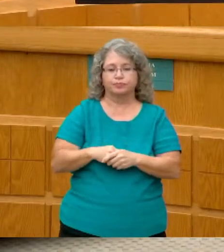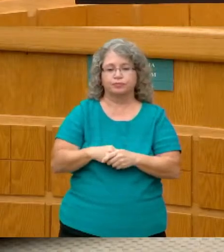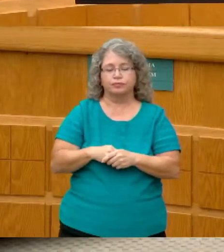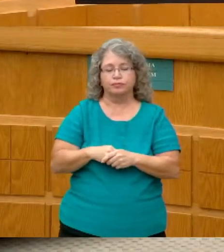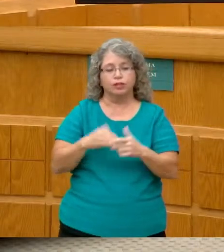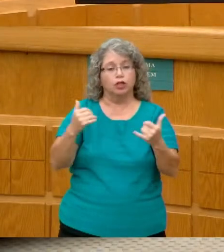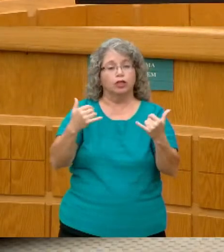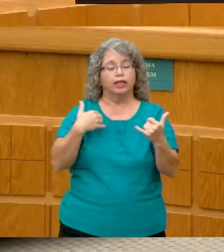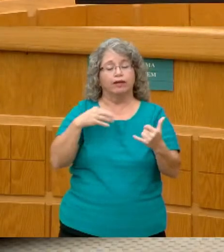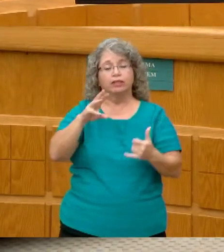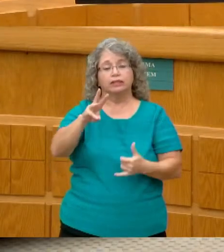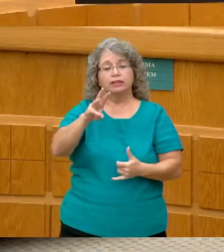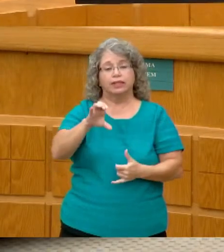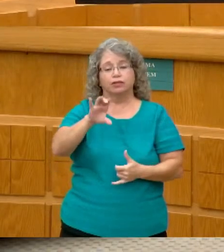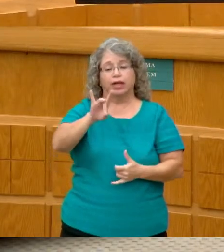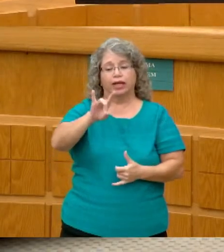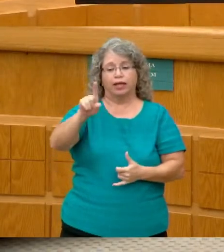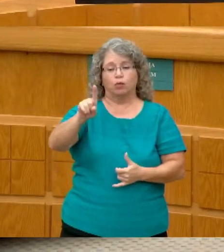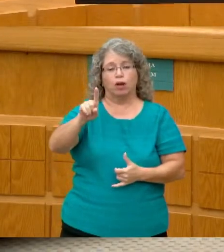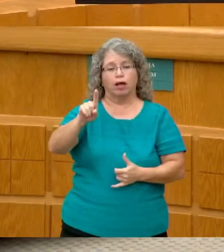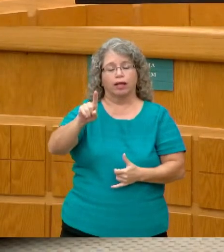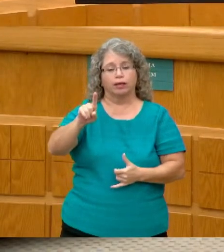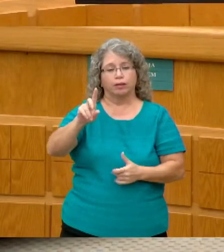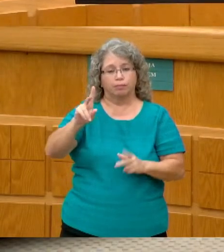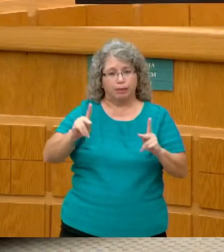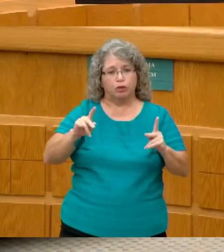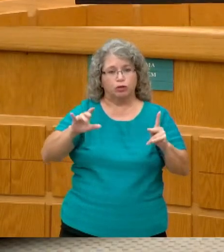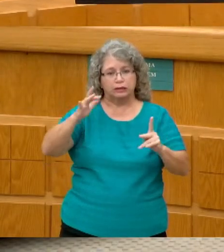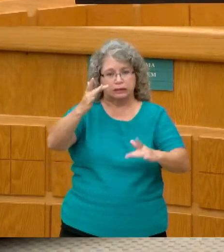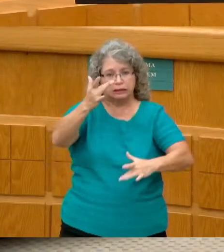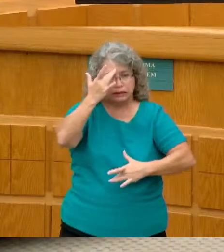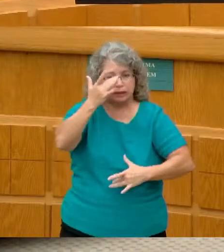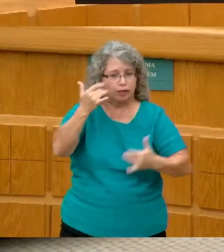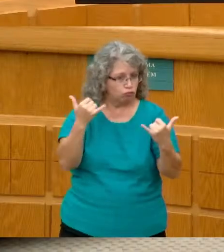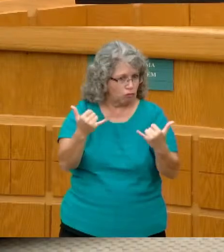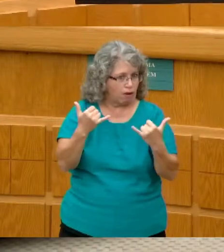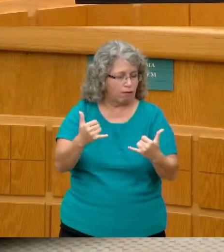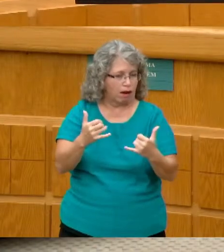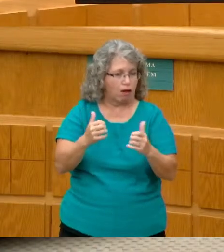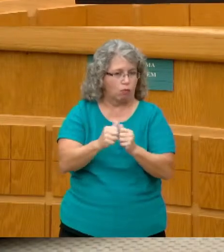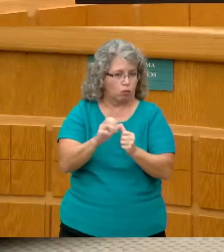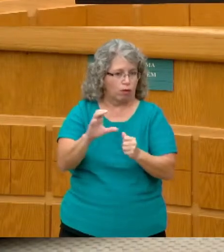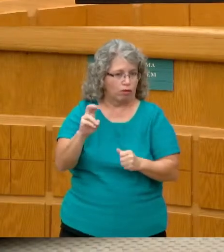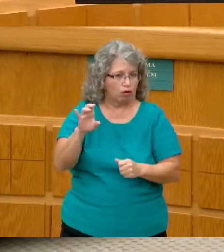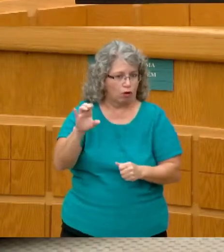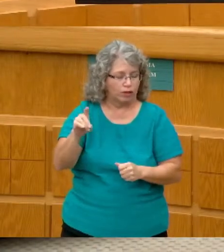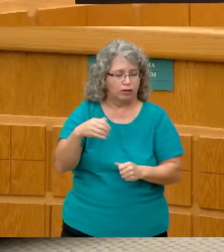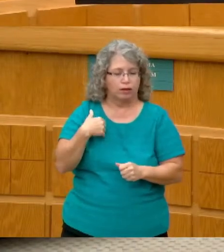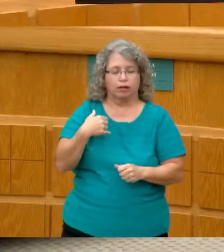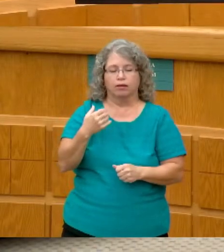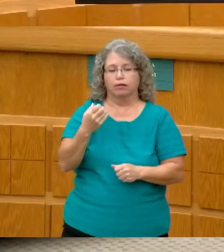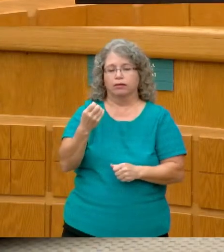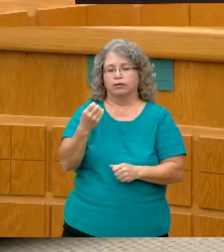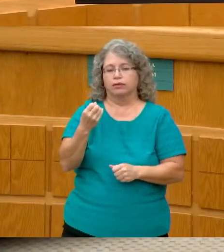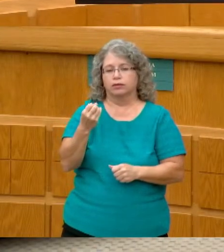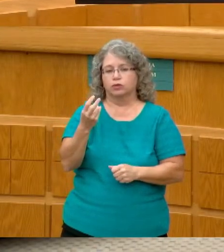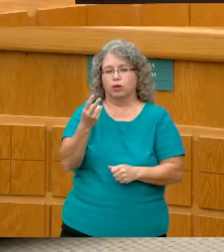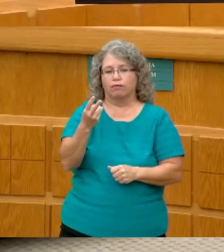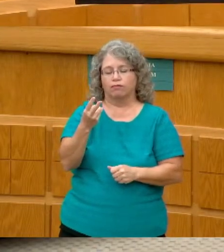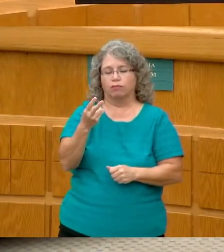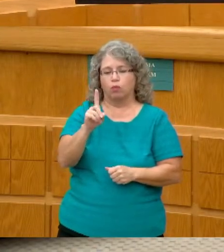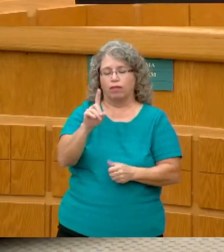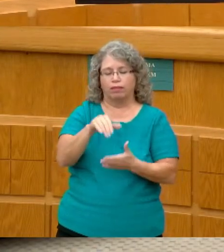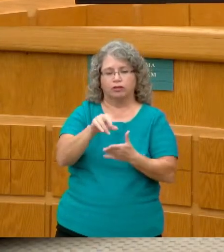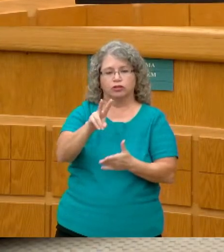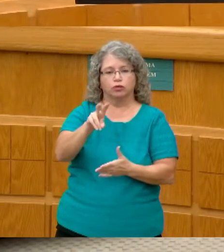have 681 active cases in the area. We've had 1,282 deaths from COVID since the